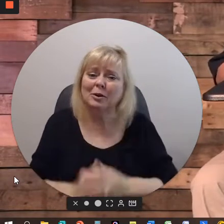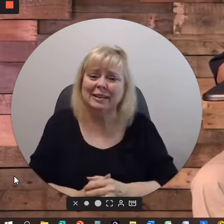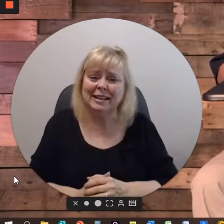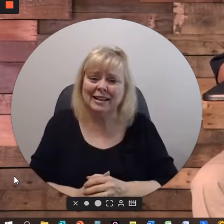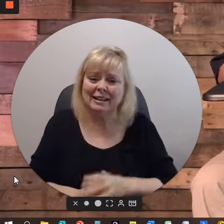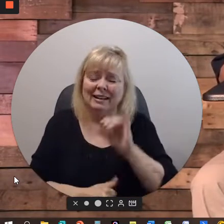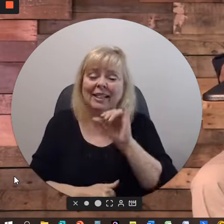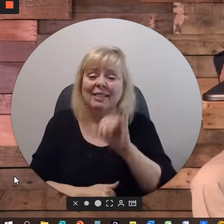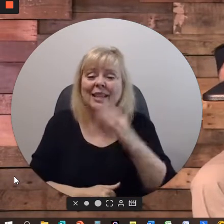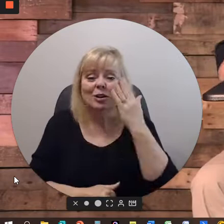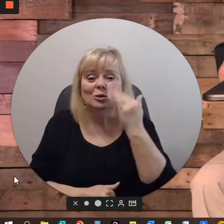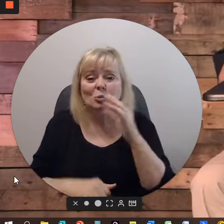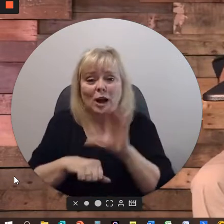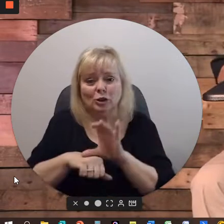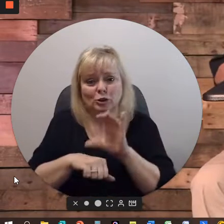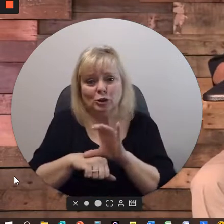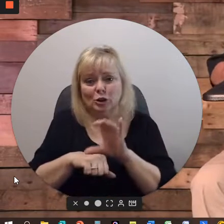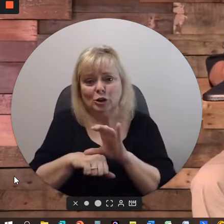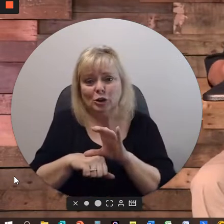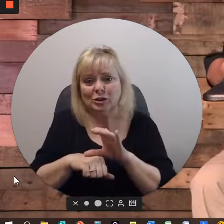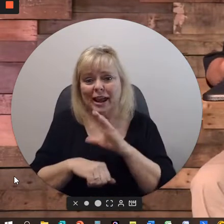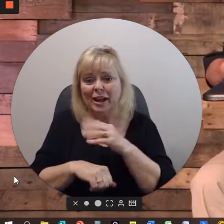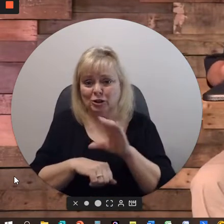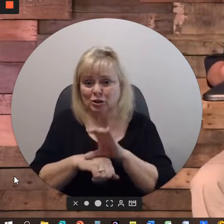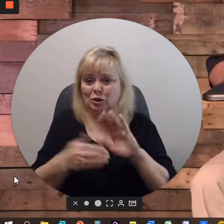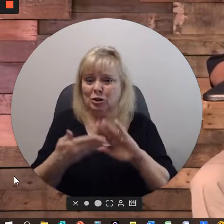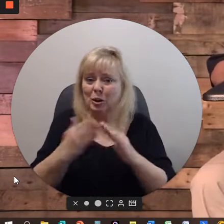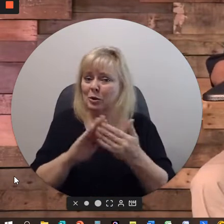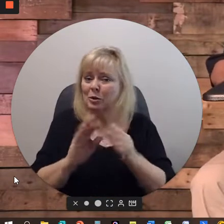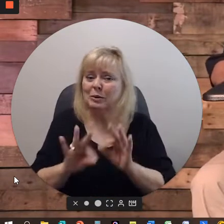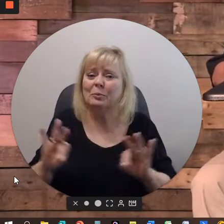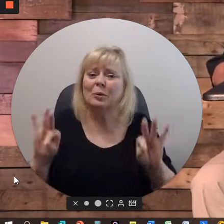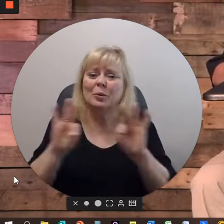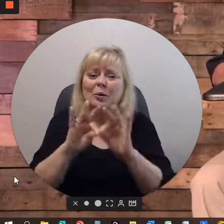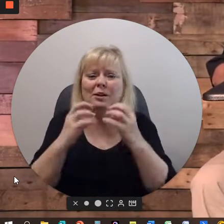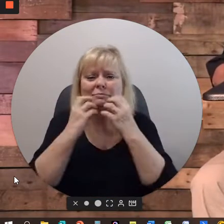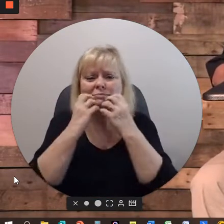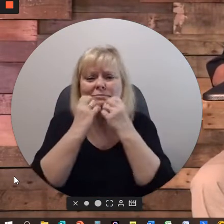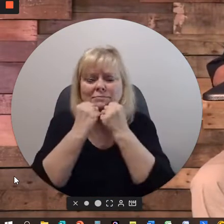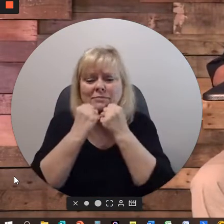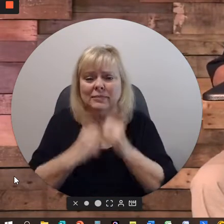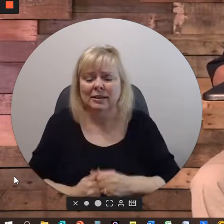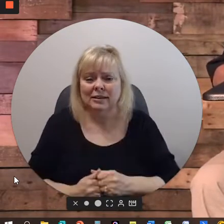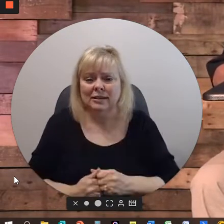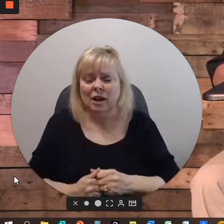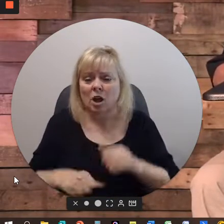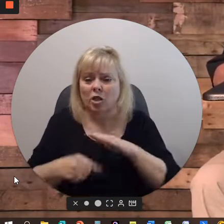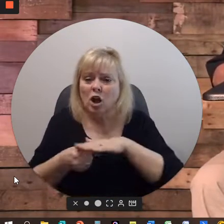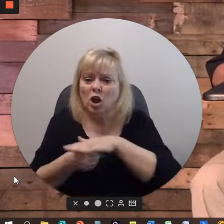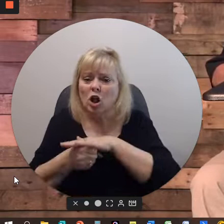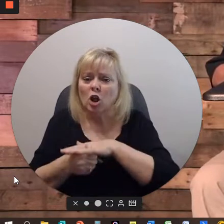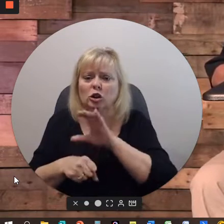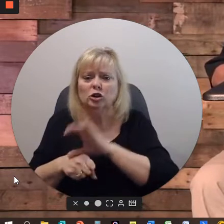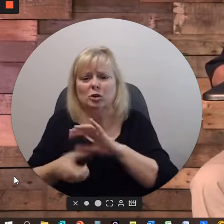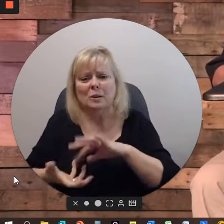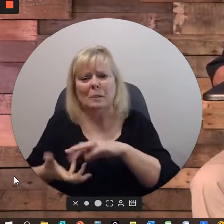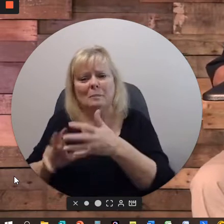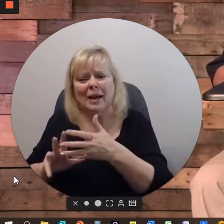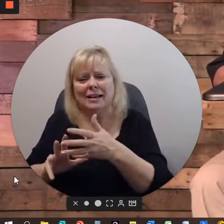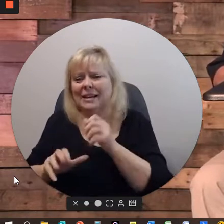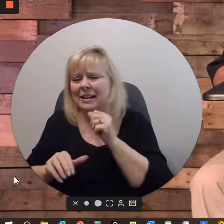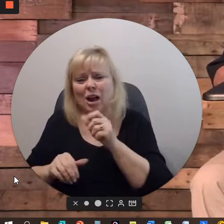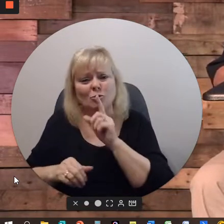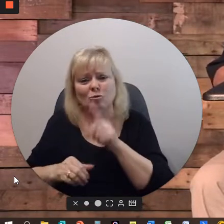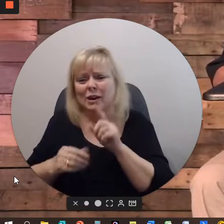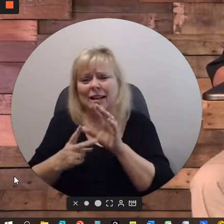church and church communities are so important. The messiness of the local church isn't really optional.